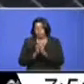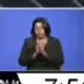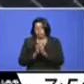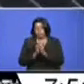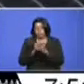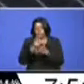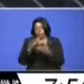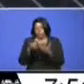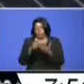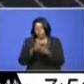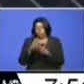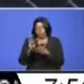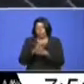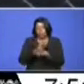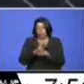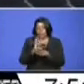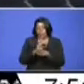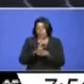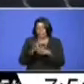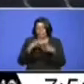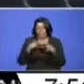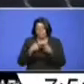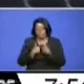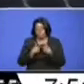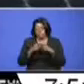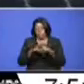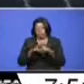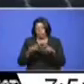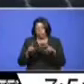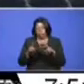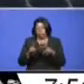We've all been busy and it's tiring,